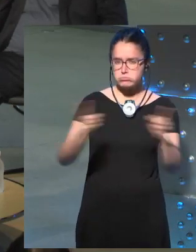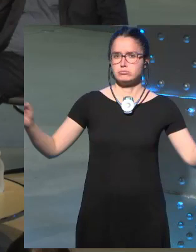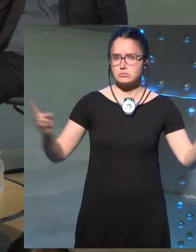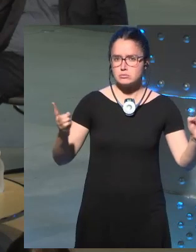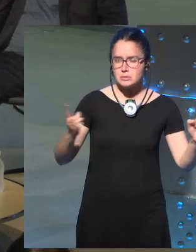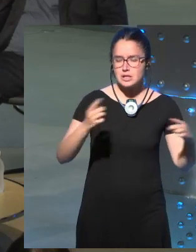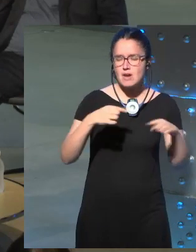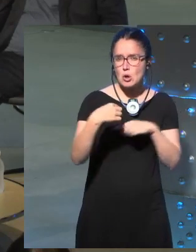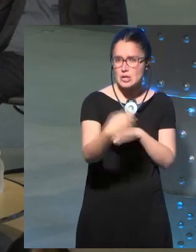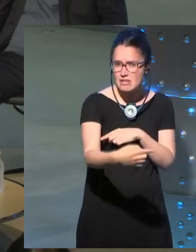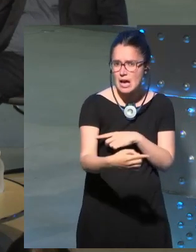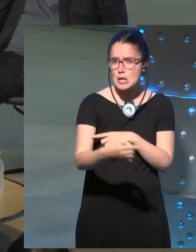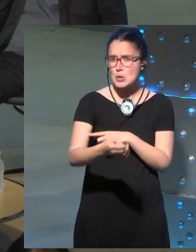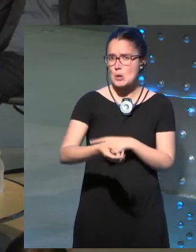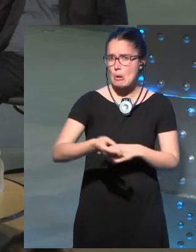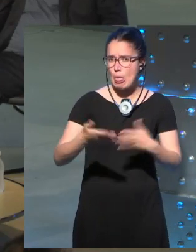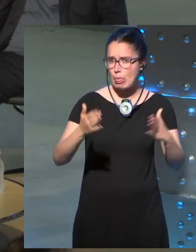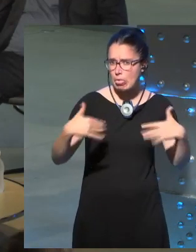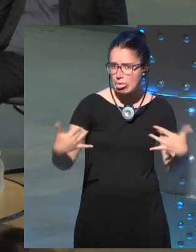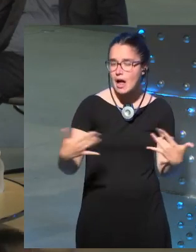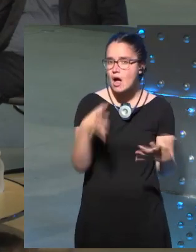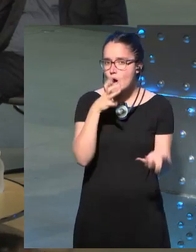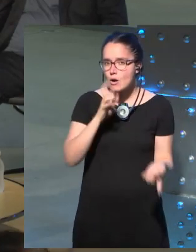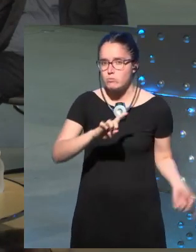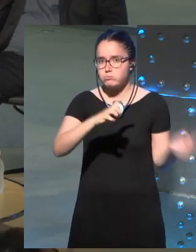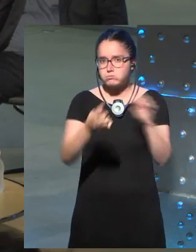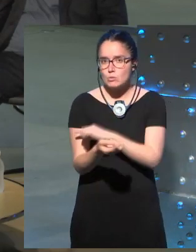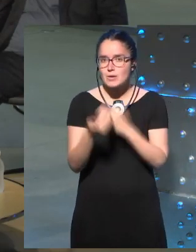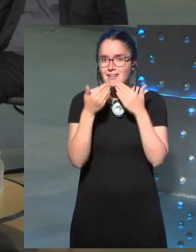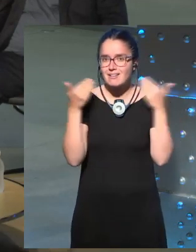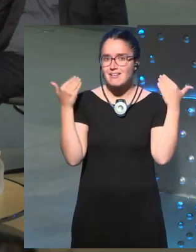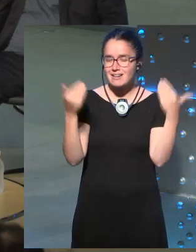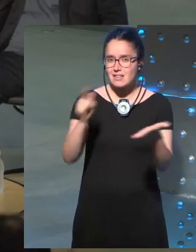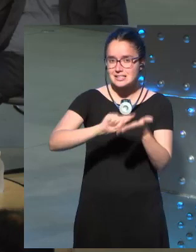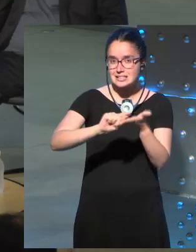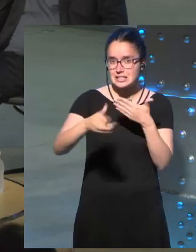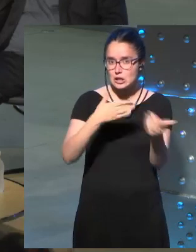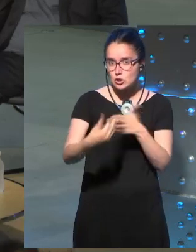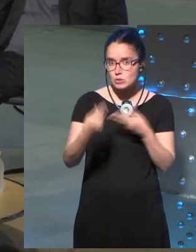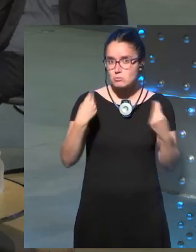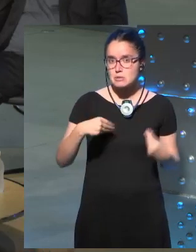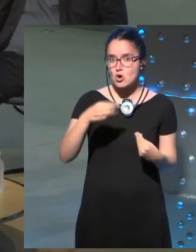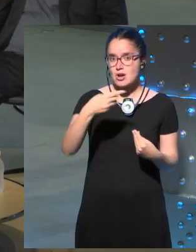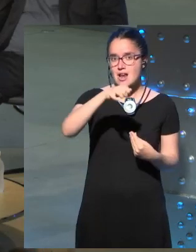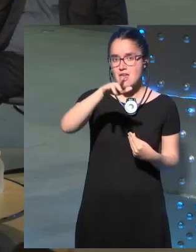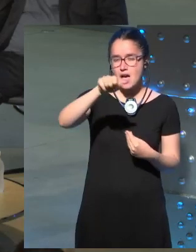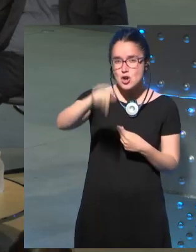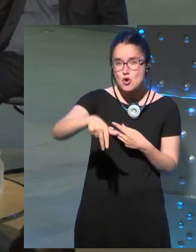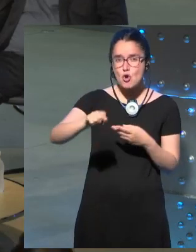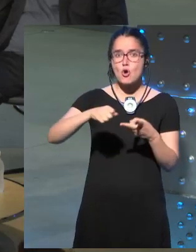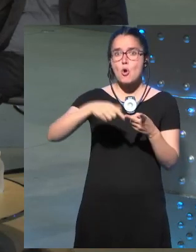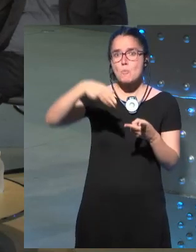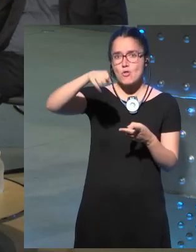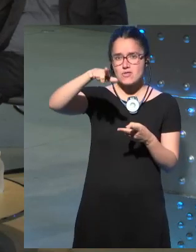was considered as something vulgar, so to speak. But this has changed thanks to writers